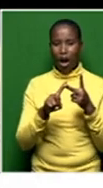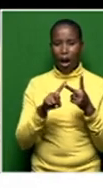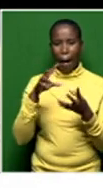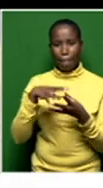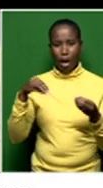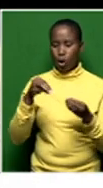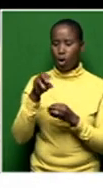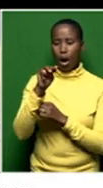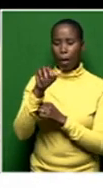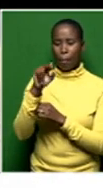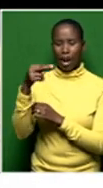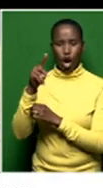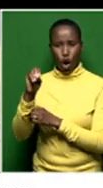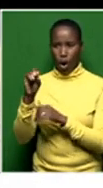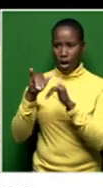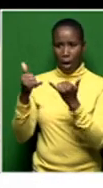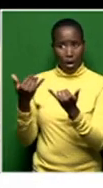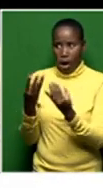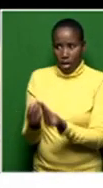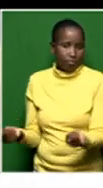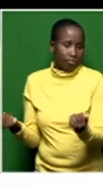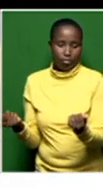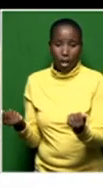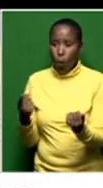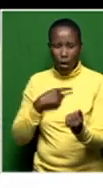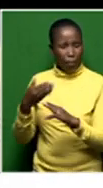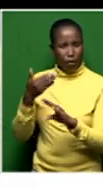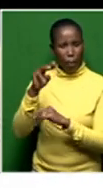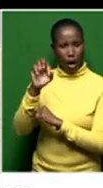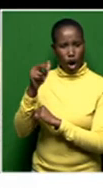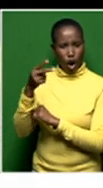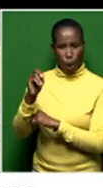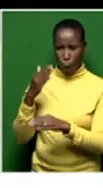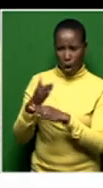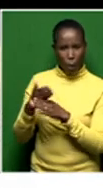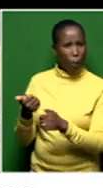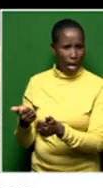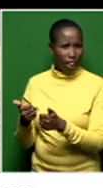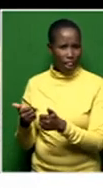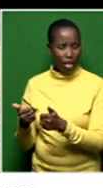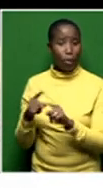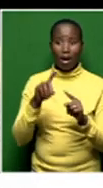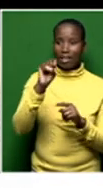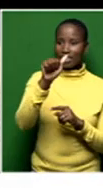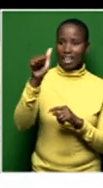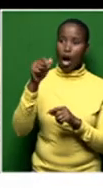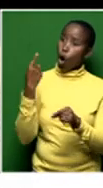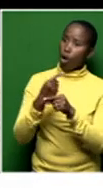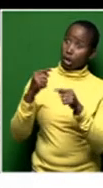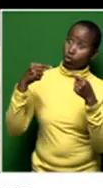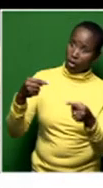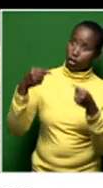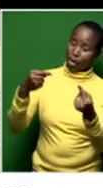the radar, an airline that was actually doing very, very well. I mean, against all odds, SAA would be struggling, but Mango always